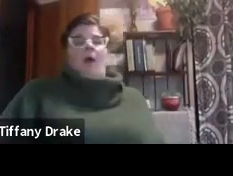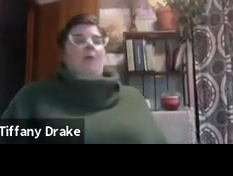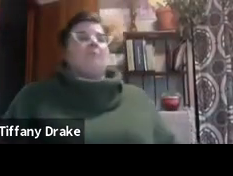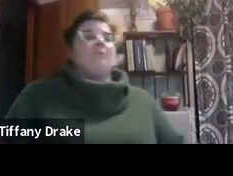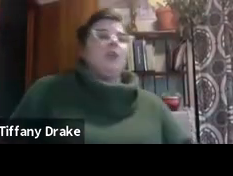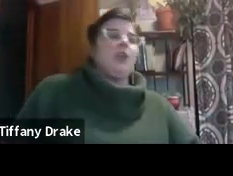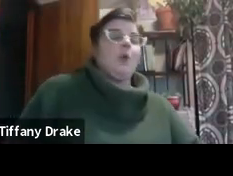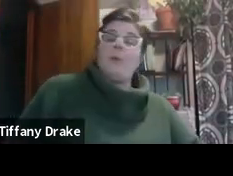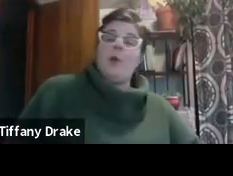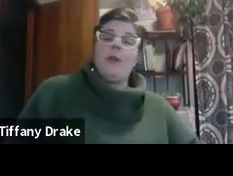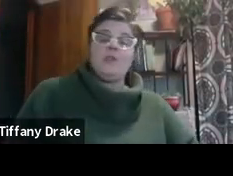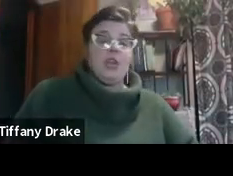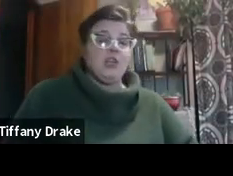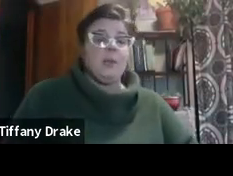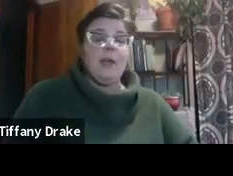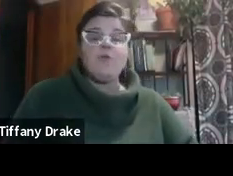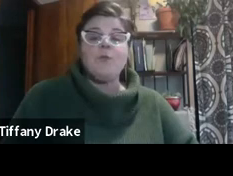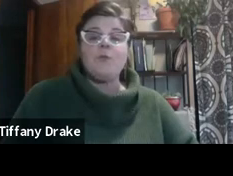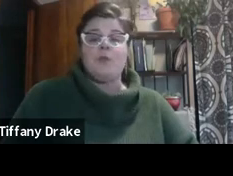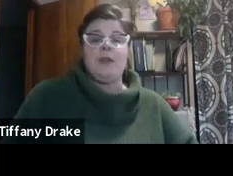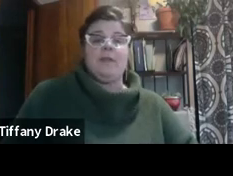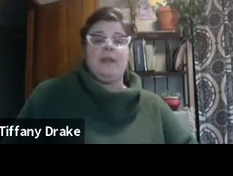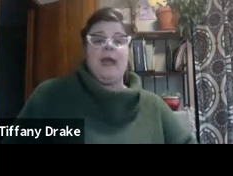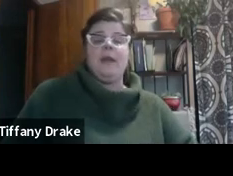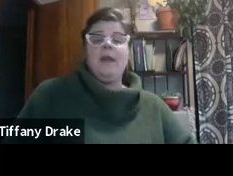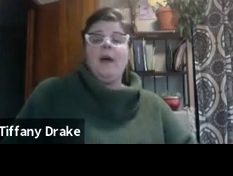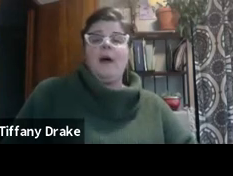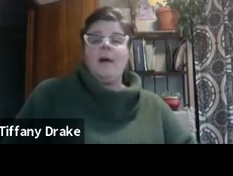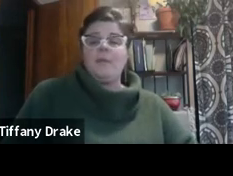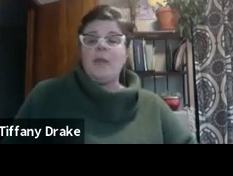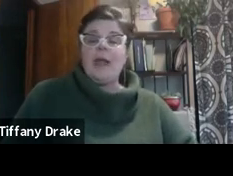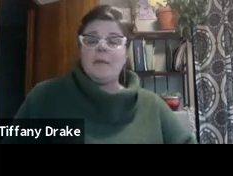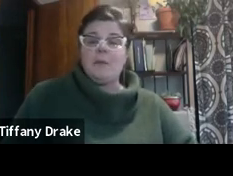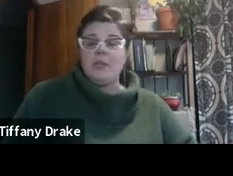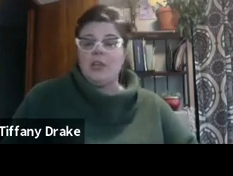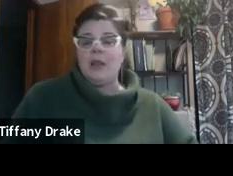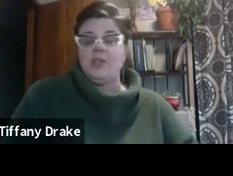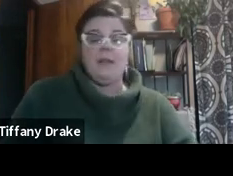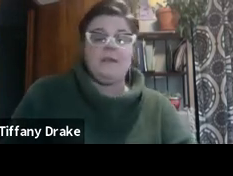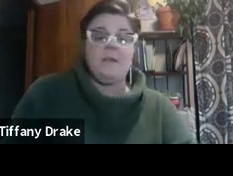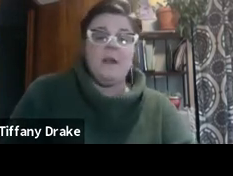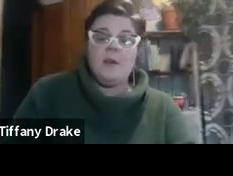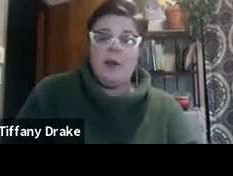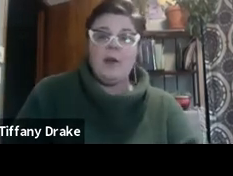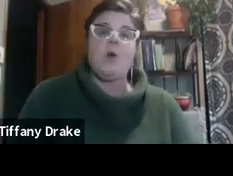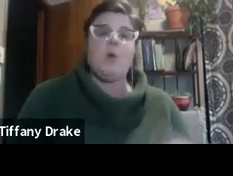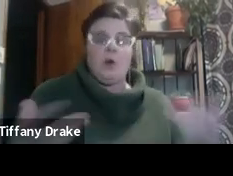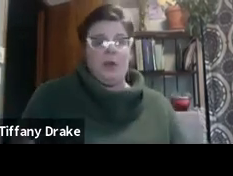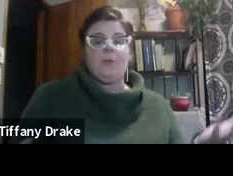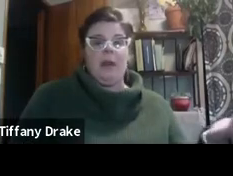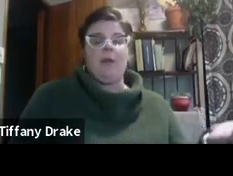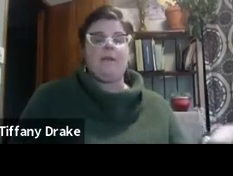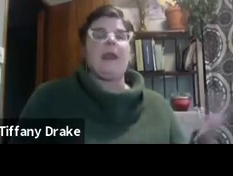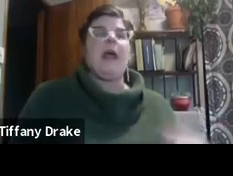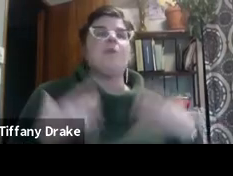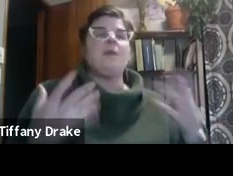or, you know, promoting changing bedrooms or things like that. So that can be really challenging. And this is another area where we're working